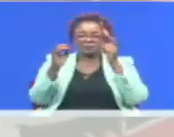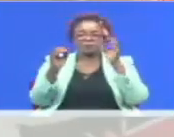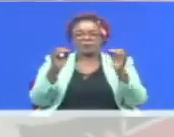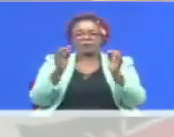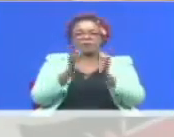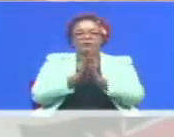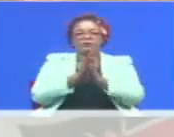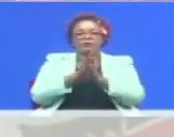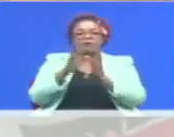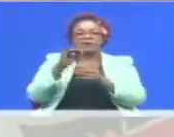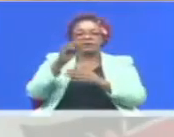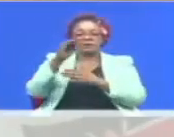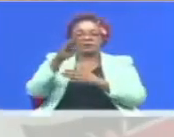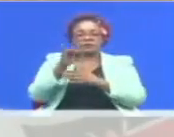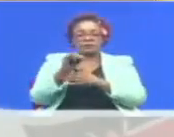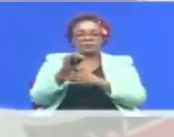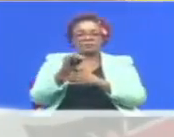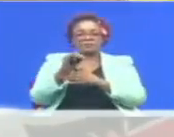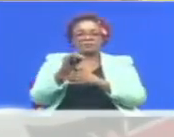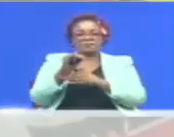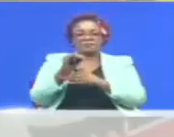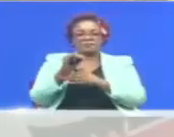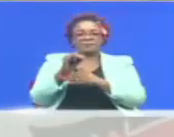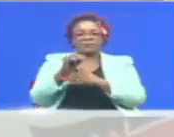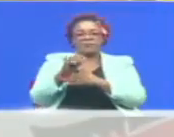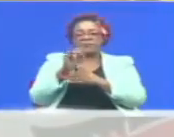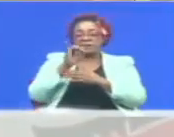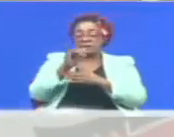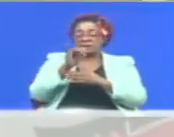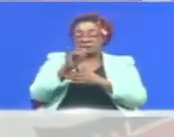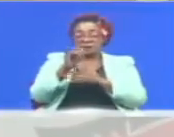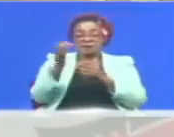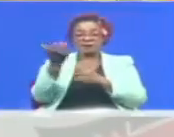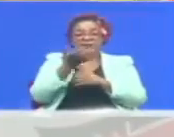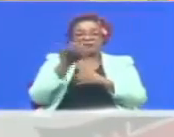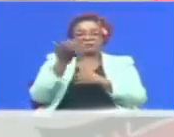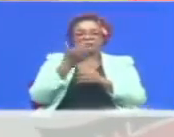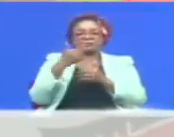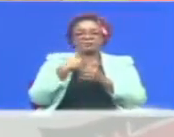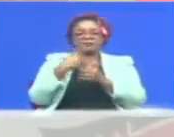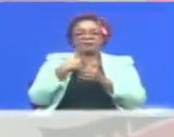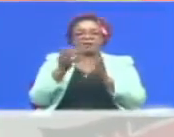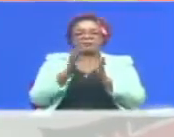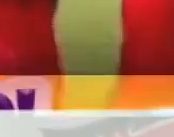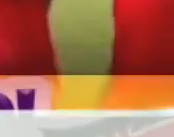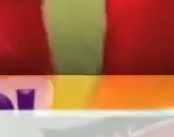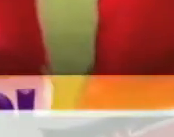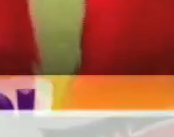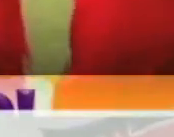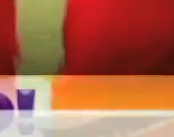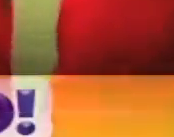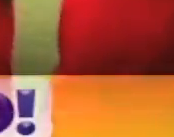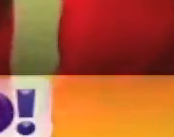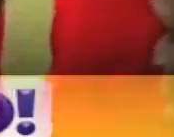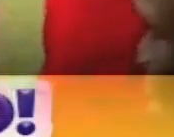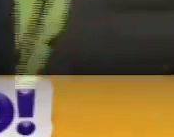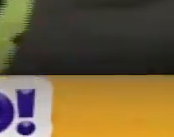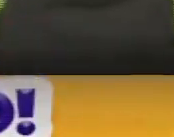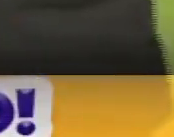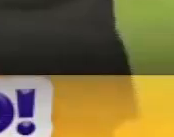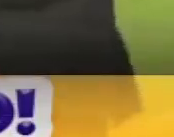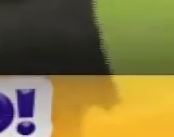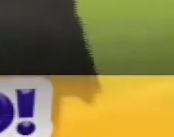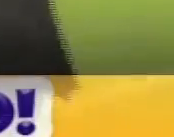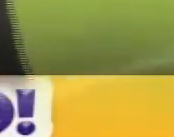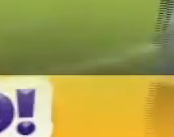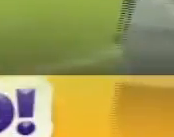Federation Premier League champions Tusker FC. The facility features a football stadium with an 8-lane athletics track, 2 training